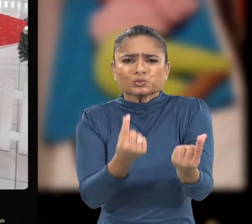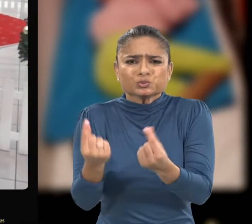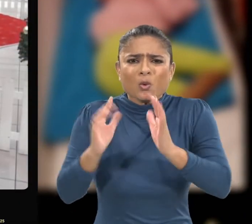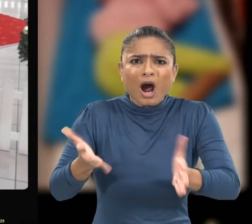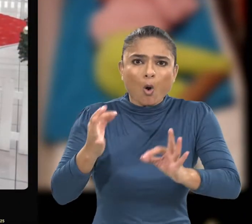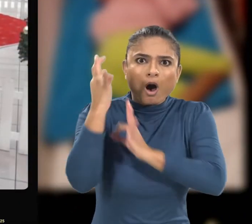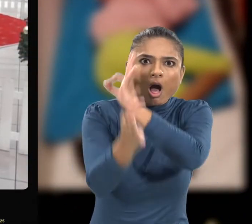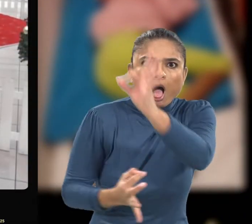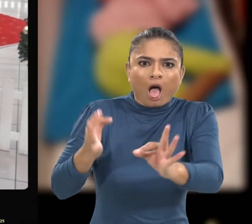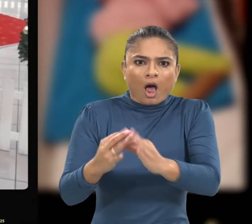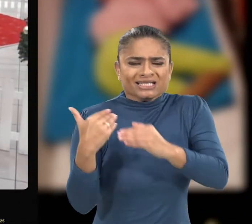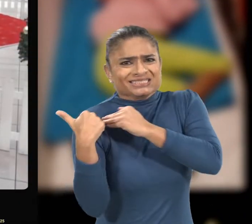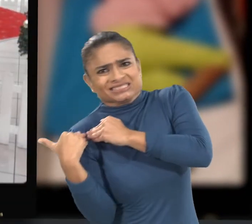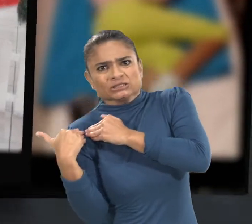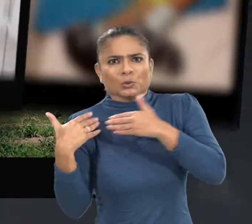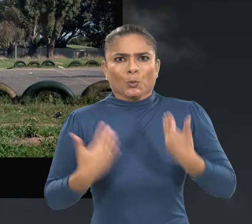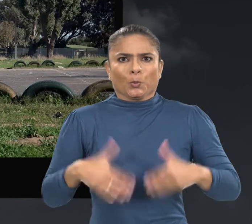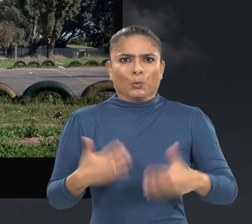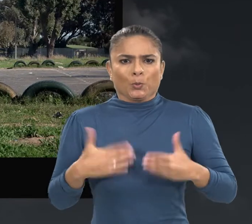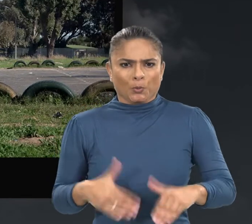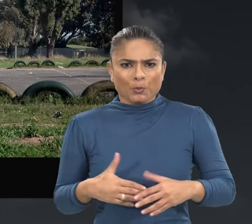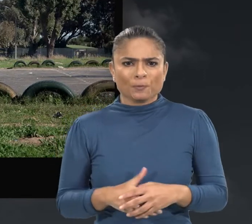and needs around-the-clock care.